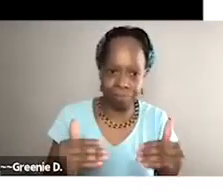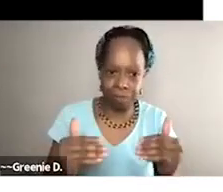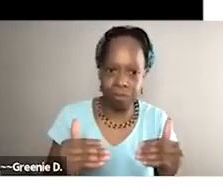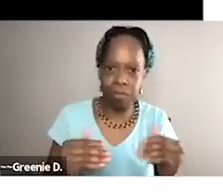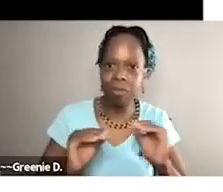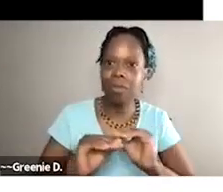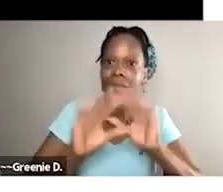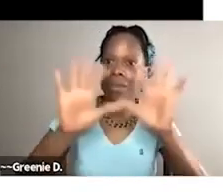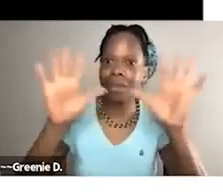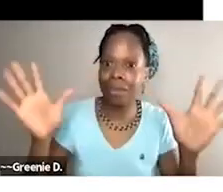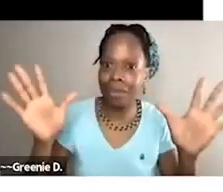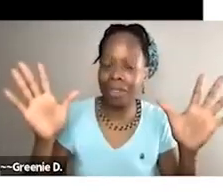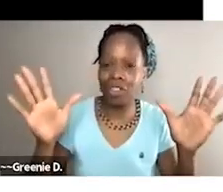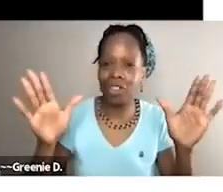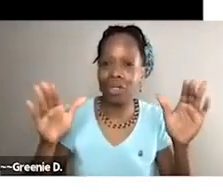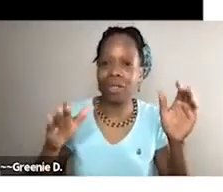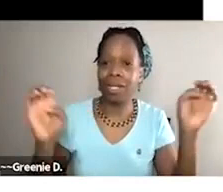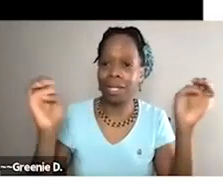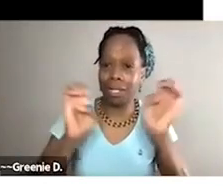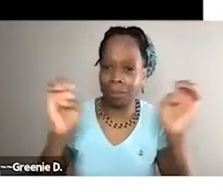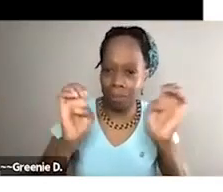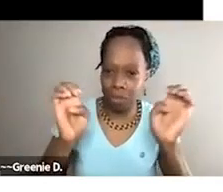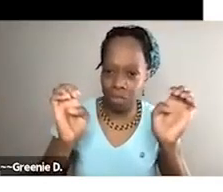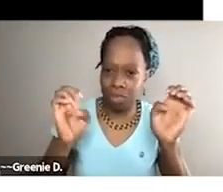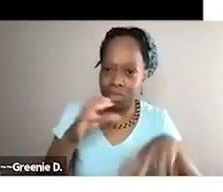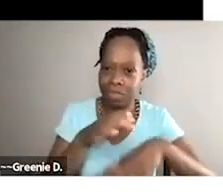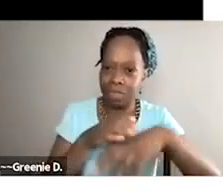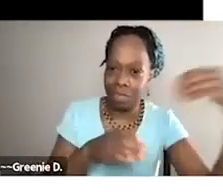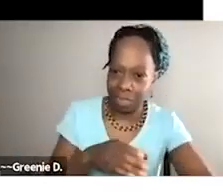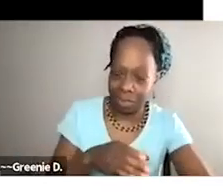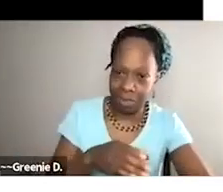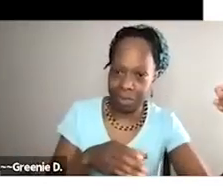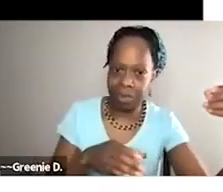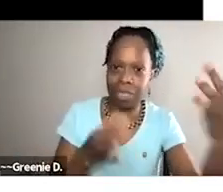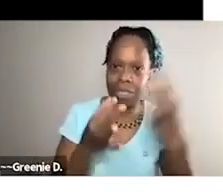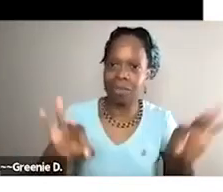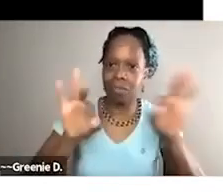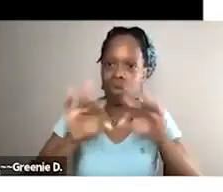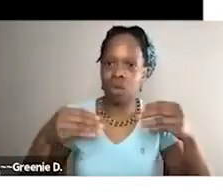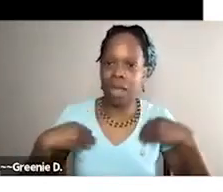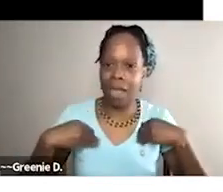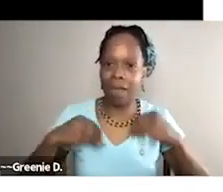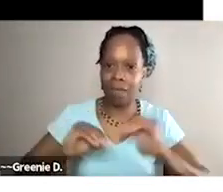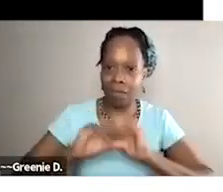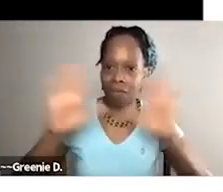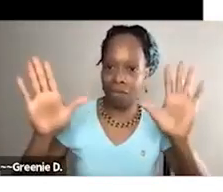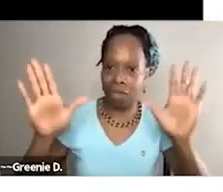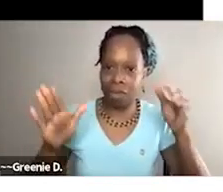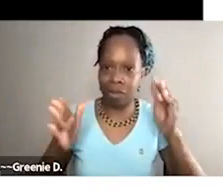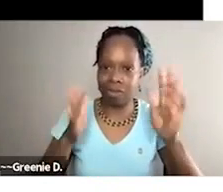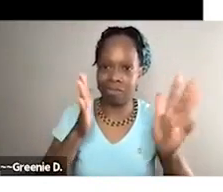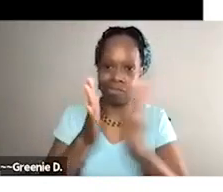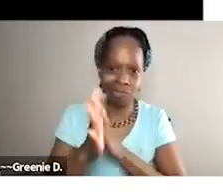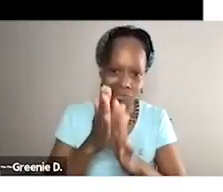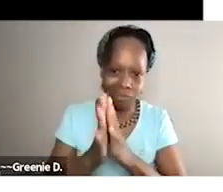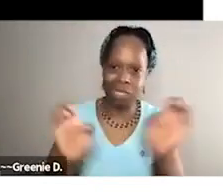of emergency routes. And when I was, my background is as a physical therapist, and a story that I will tell is I was at a school